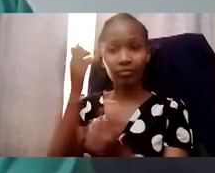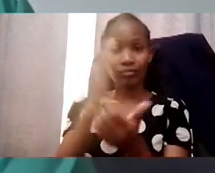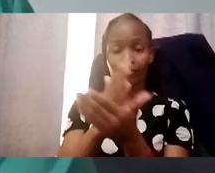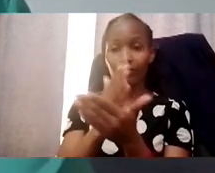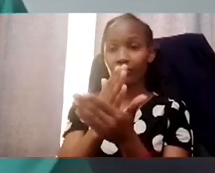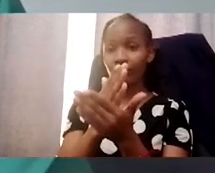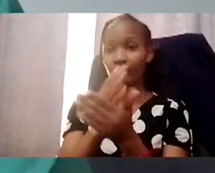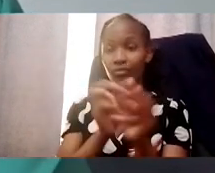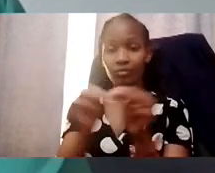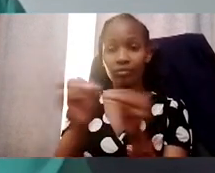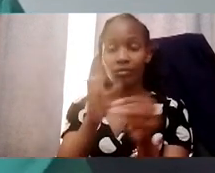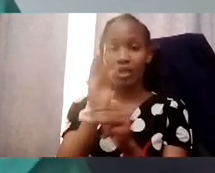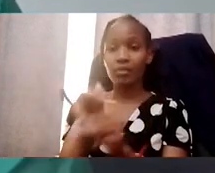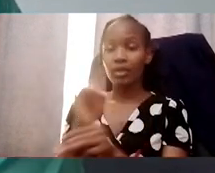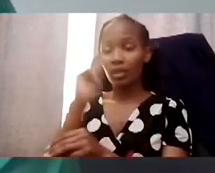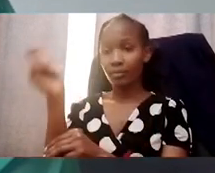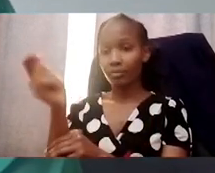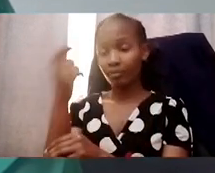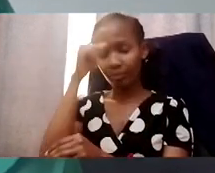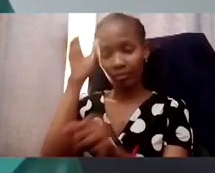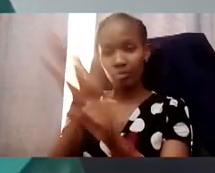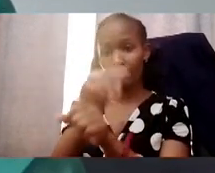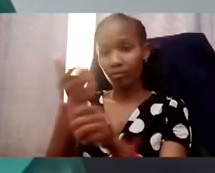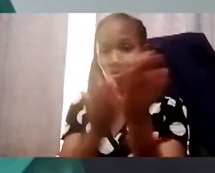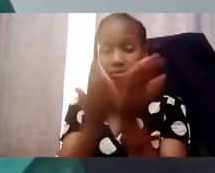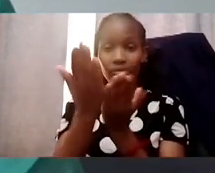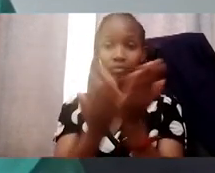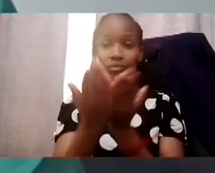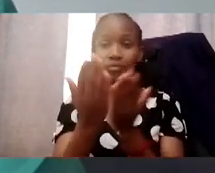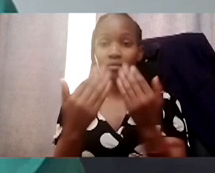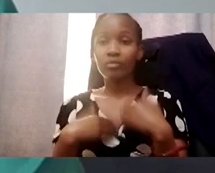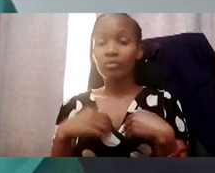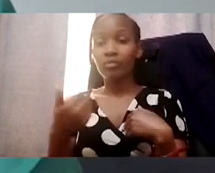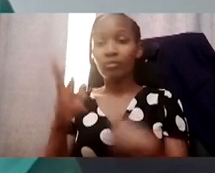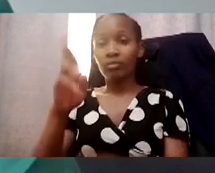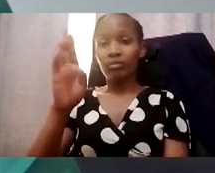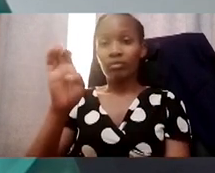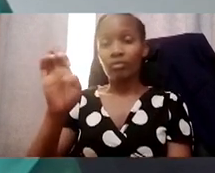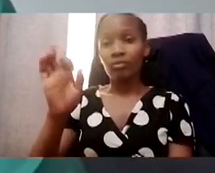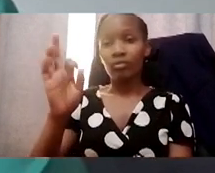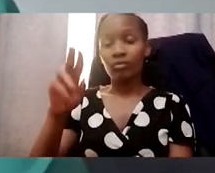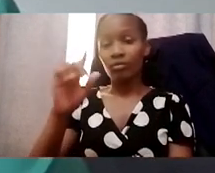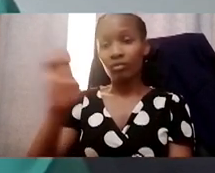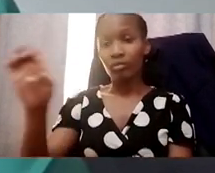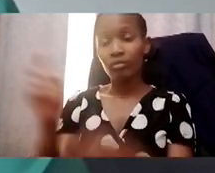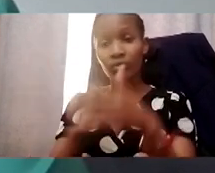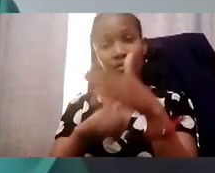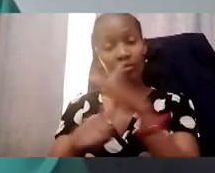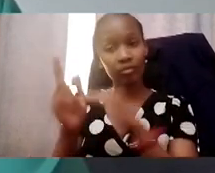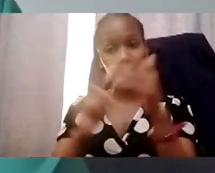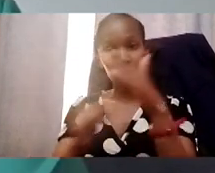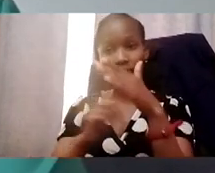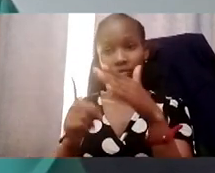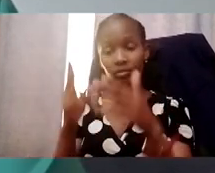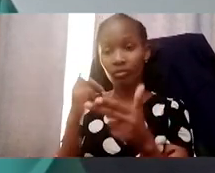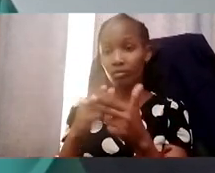by the government of Kenya and many other services. There's a refugee body actually under the Ministry of Interior. It's known as Refugee